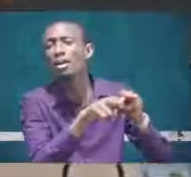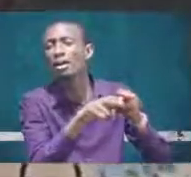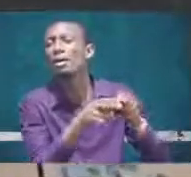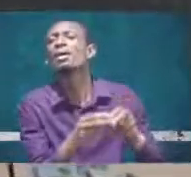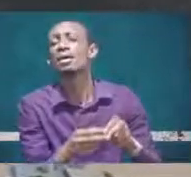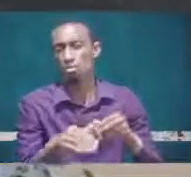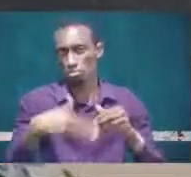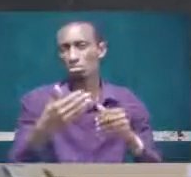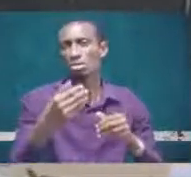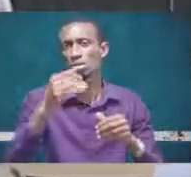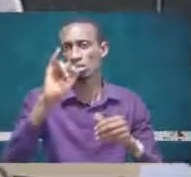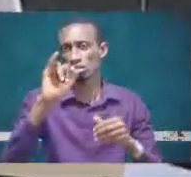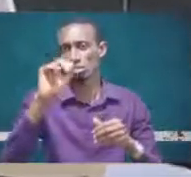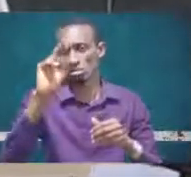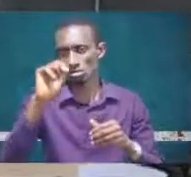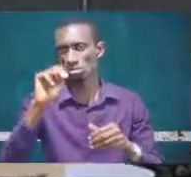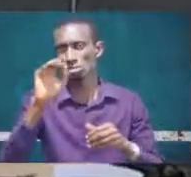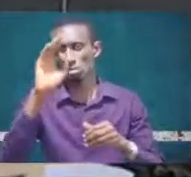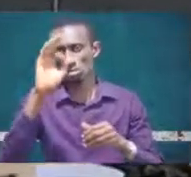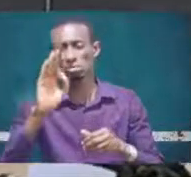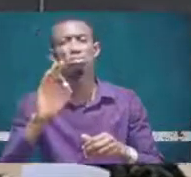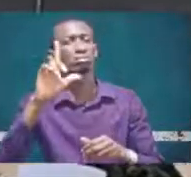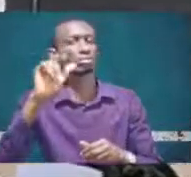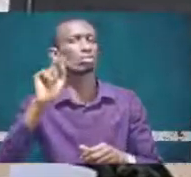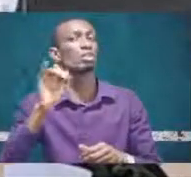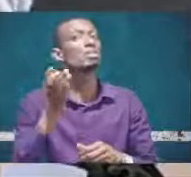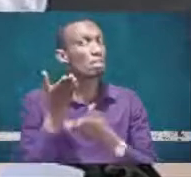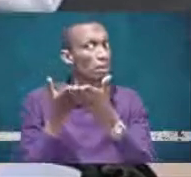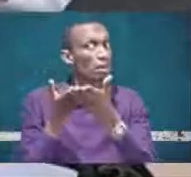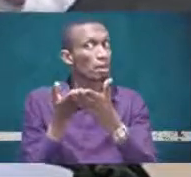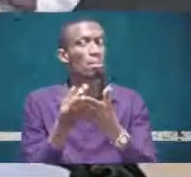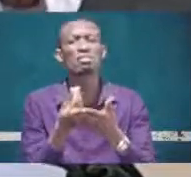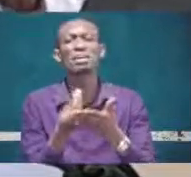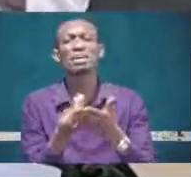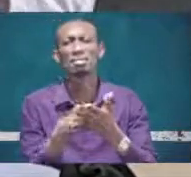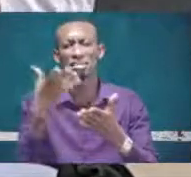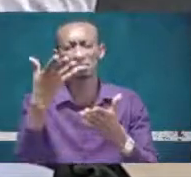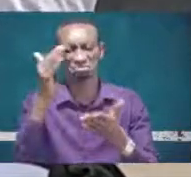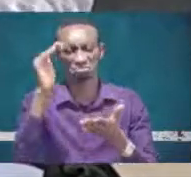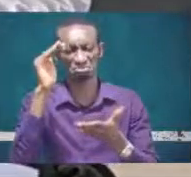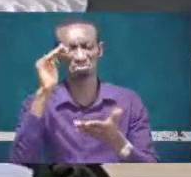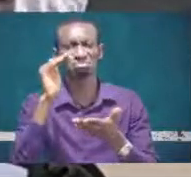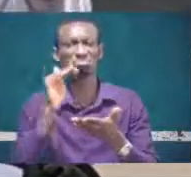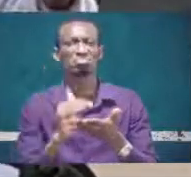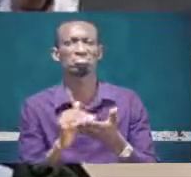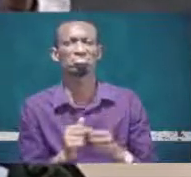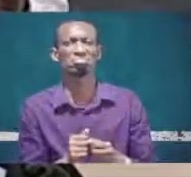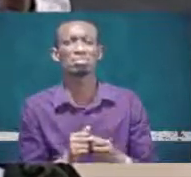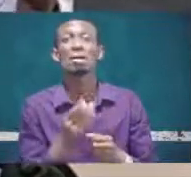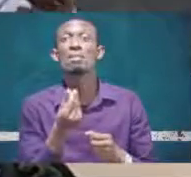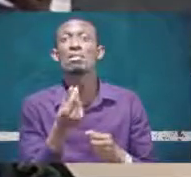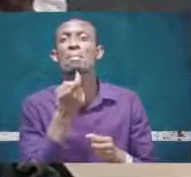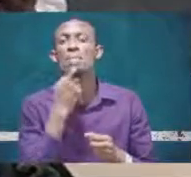there is inflation, money will lose value. Now, in order for money to be good, it should be